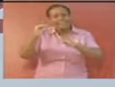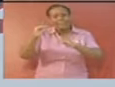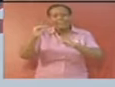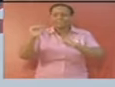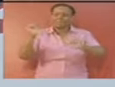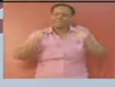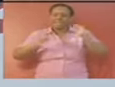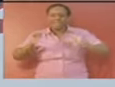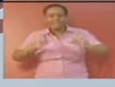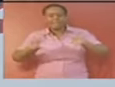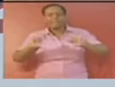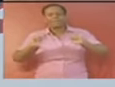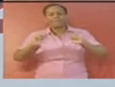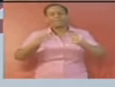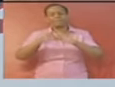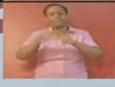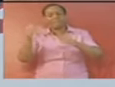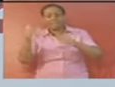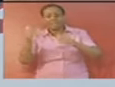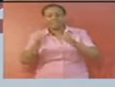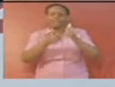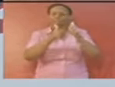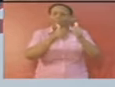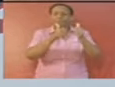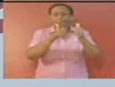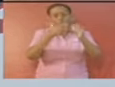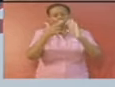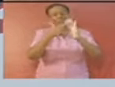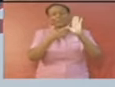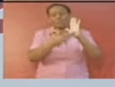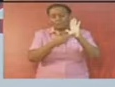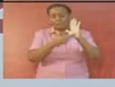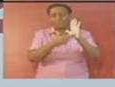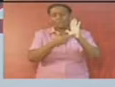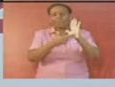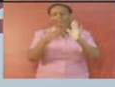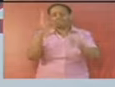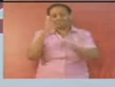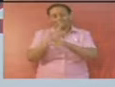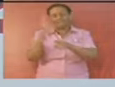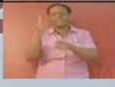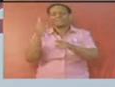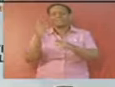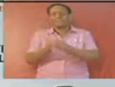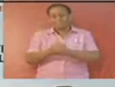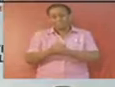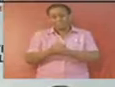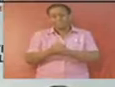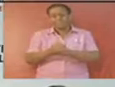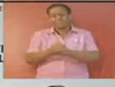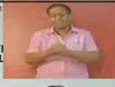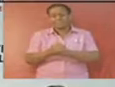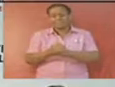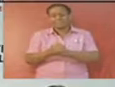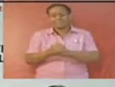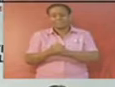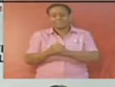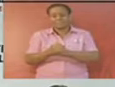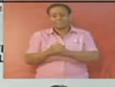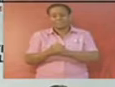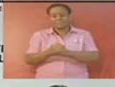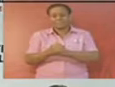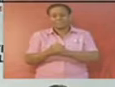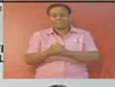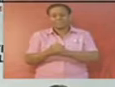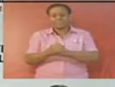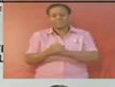adhere to the measures. So, Mr. Cummins, I hope that answers both of your questions, and thank you for asking them. Thank you, Minister. We now